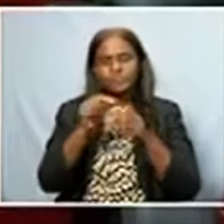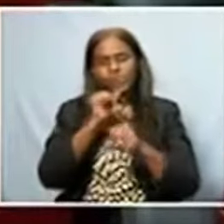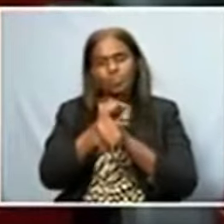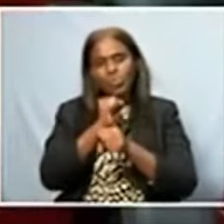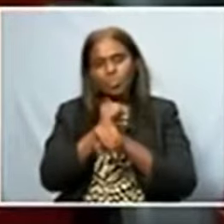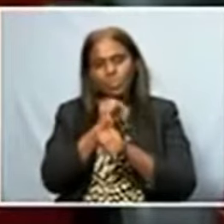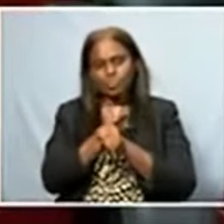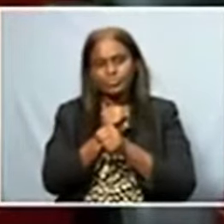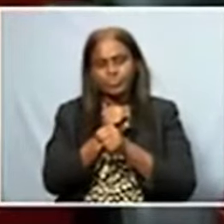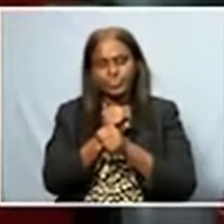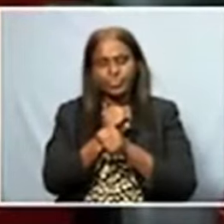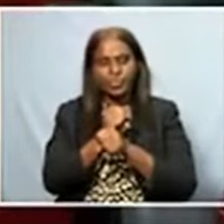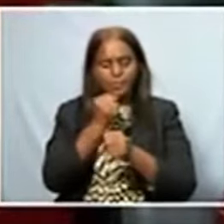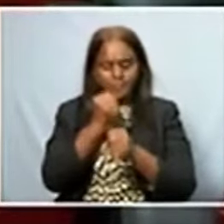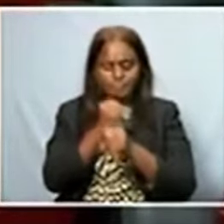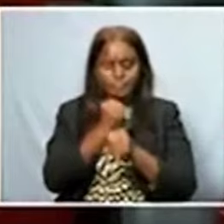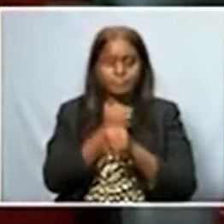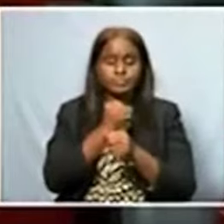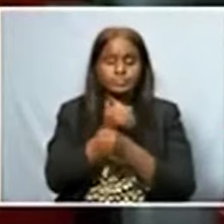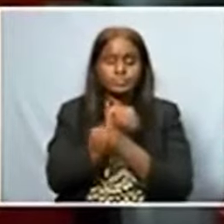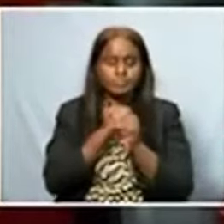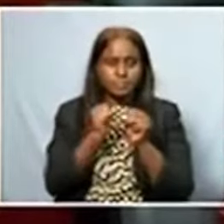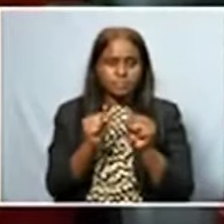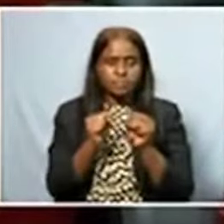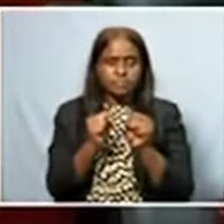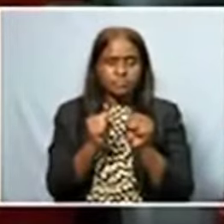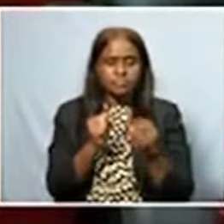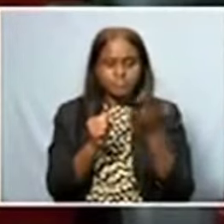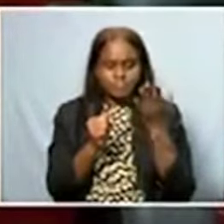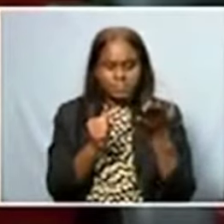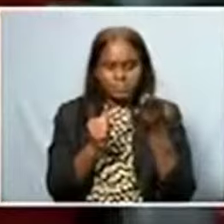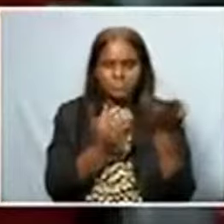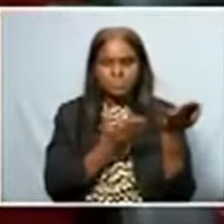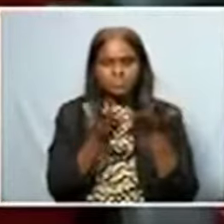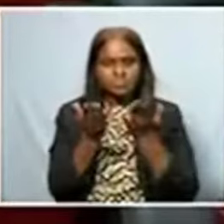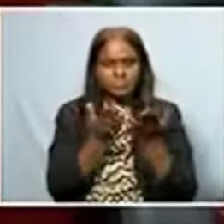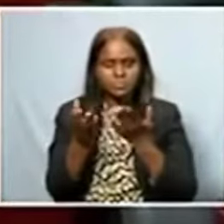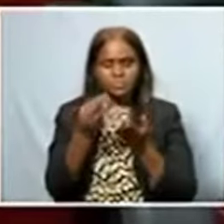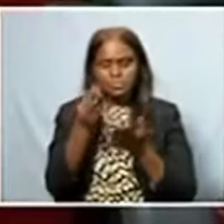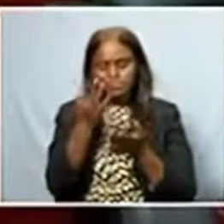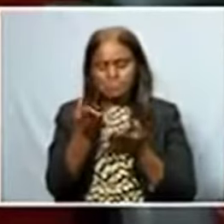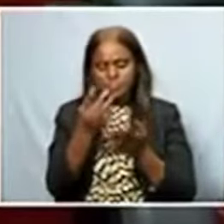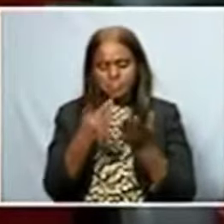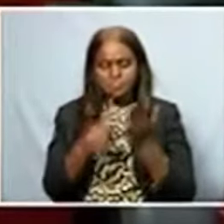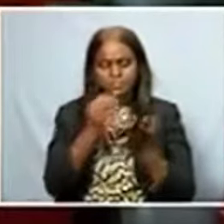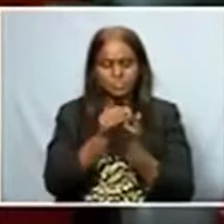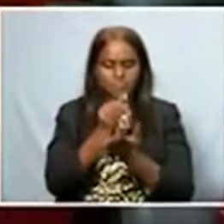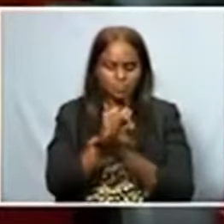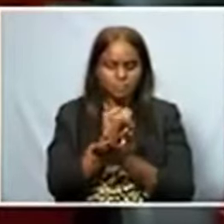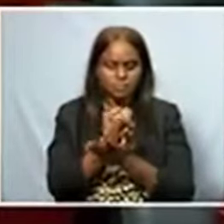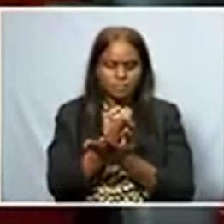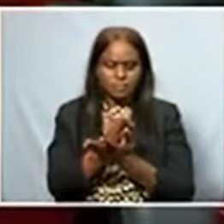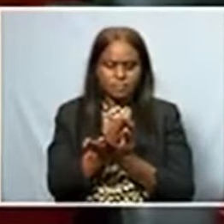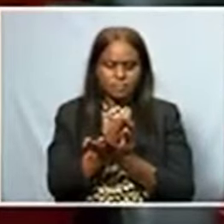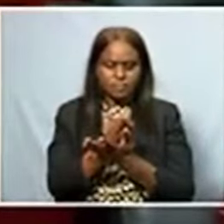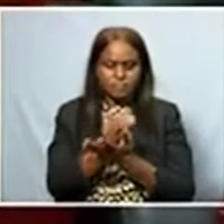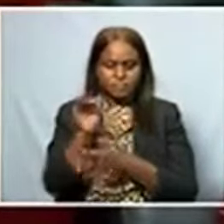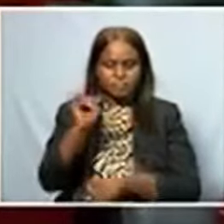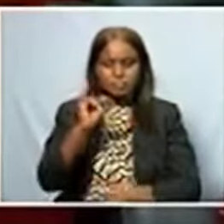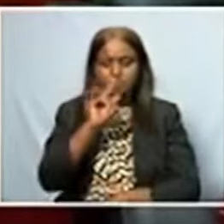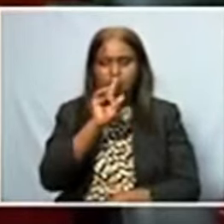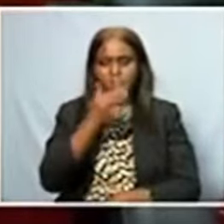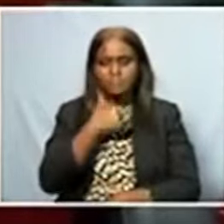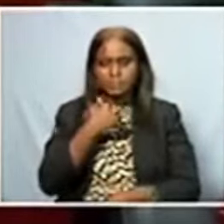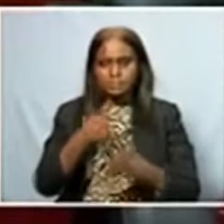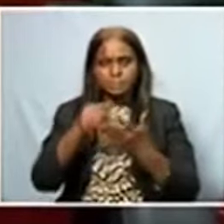efficiently execute the services of that office. Yes, it